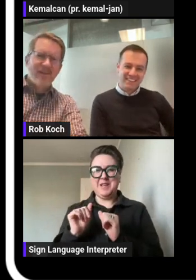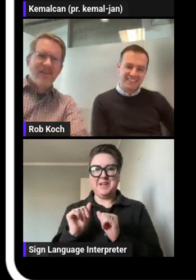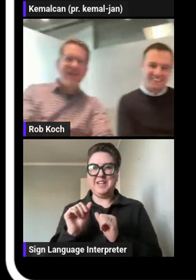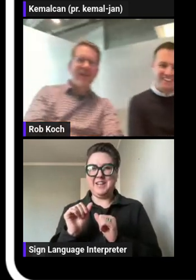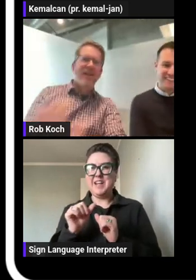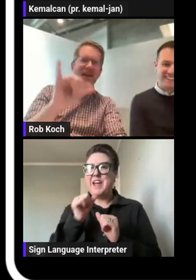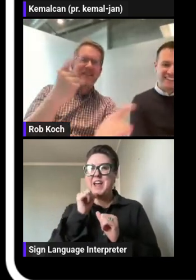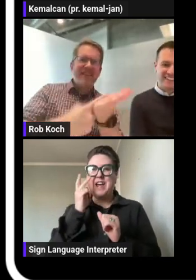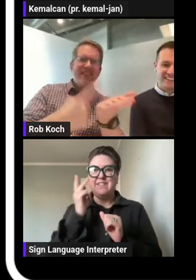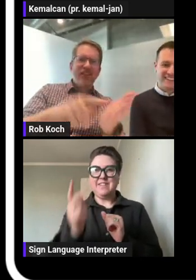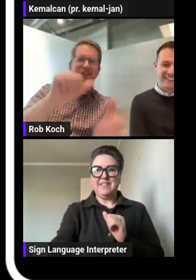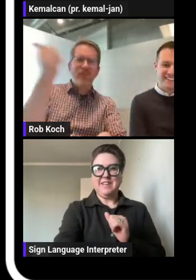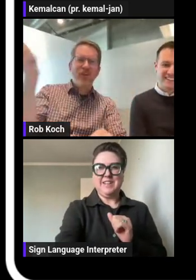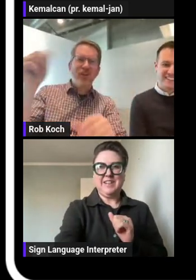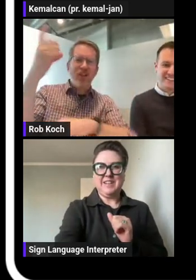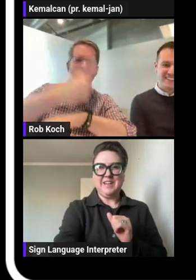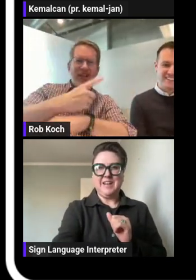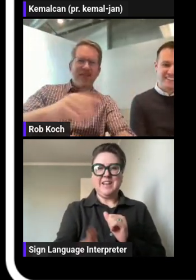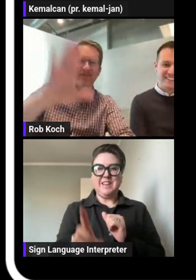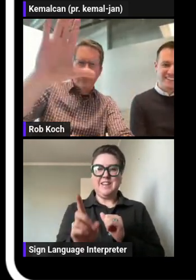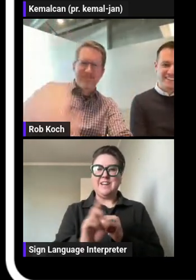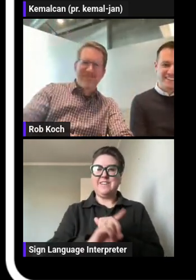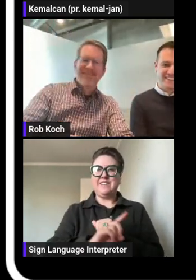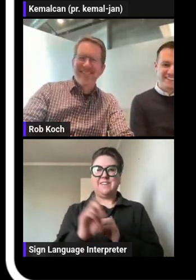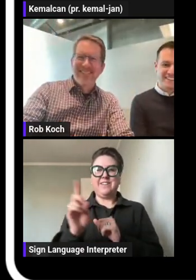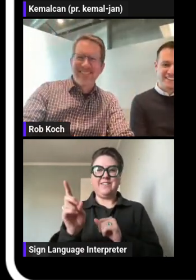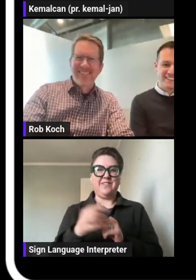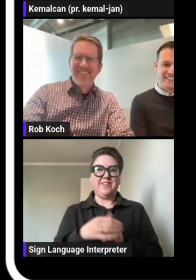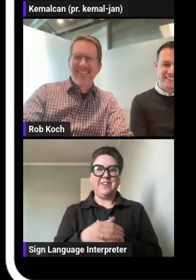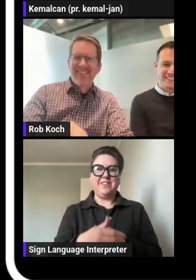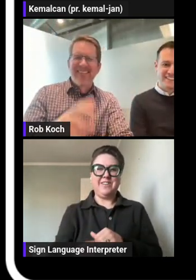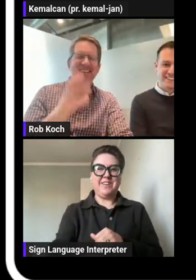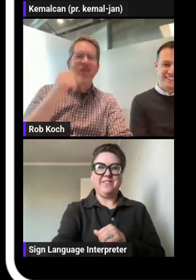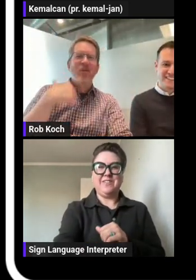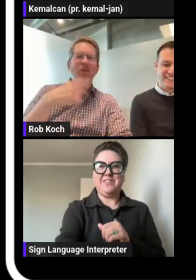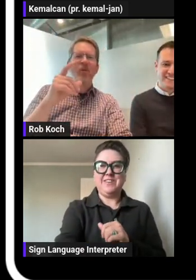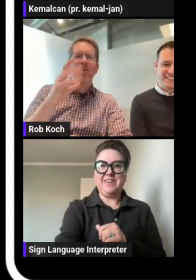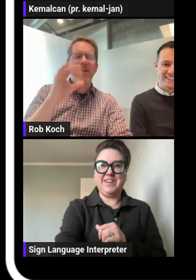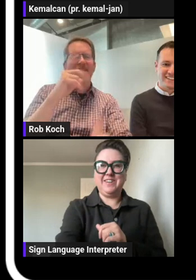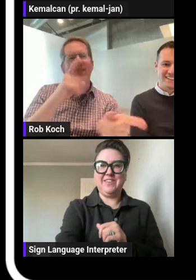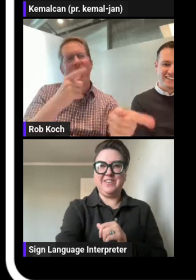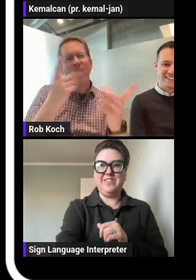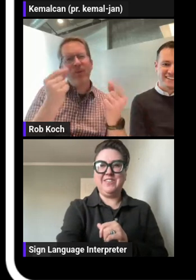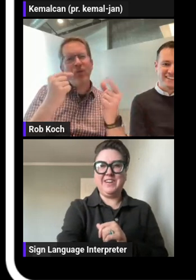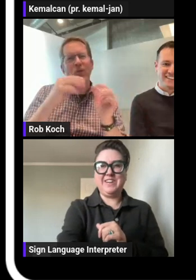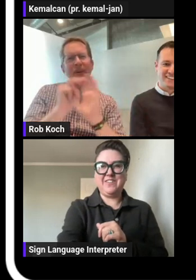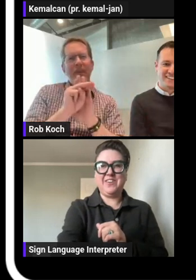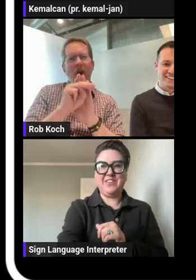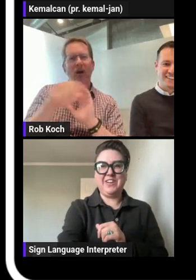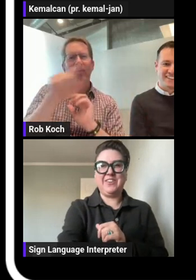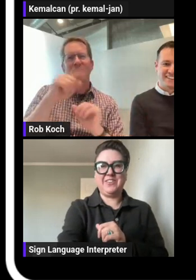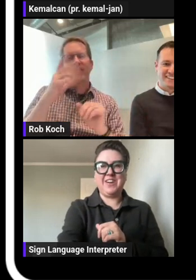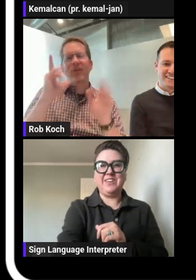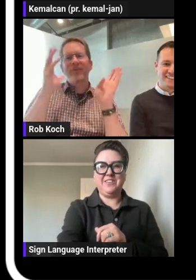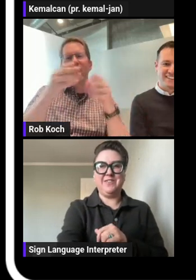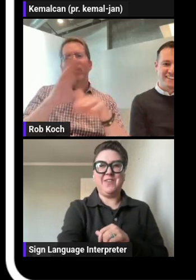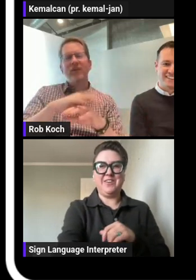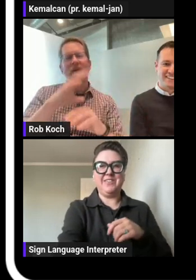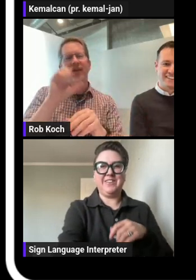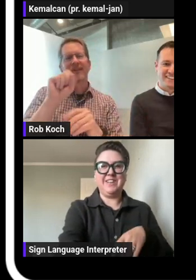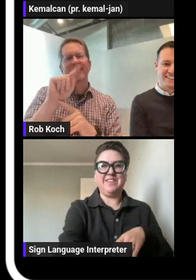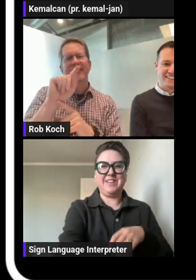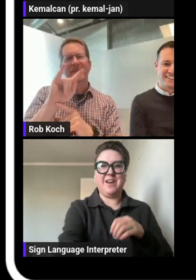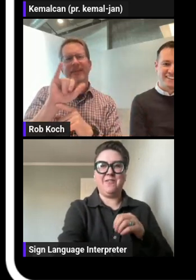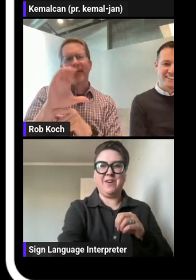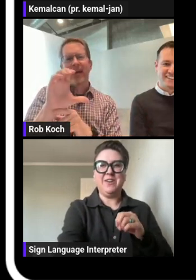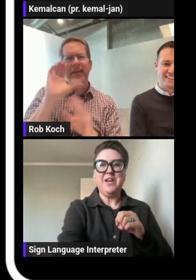like maybe Rob knows what I'm talking about, but like I've gone That's to a conferences. discussion for another day for sure. Okay. We definitely are trying to do the